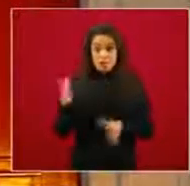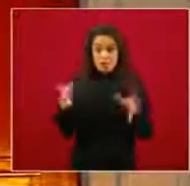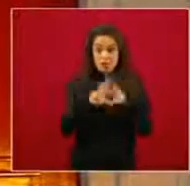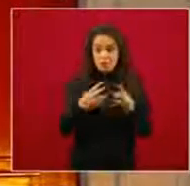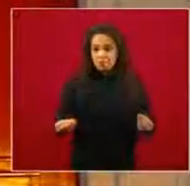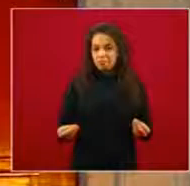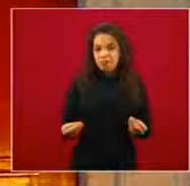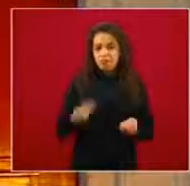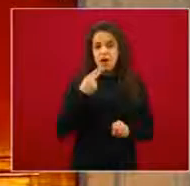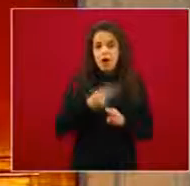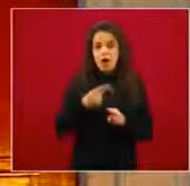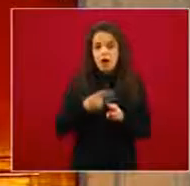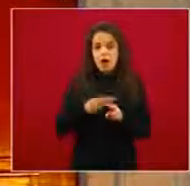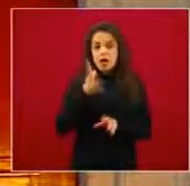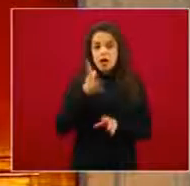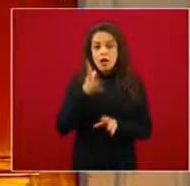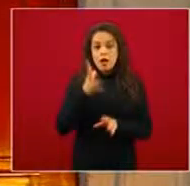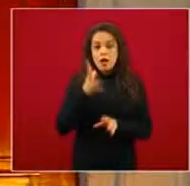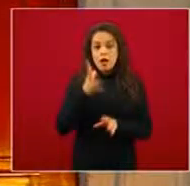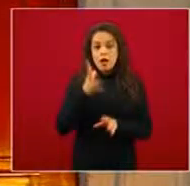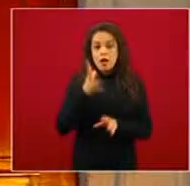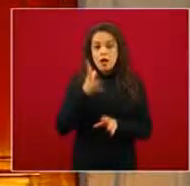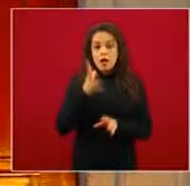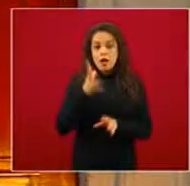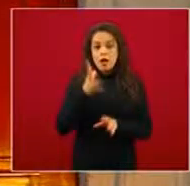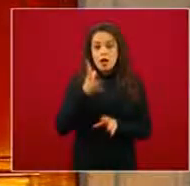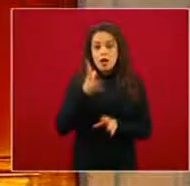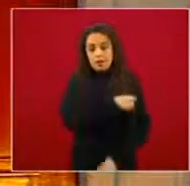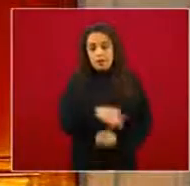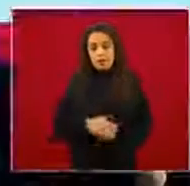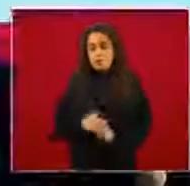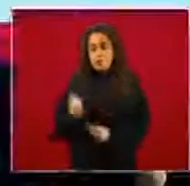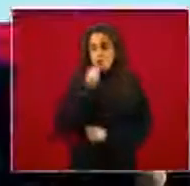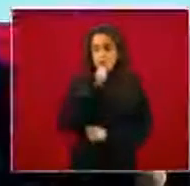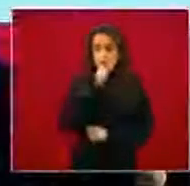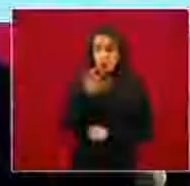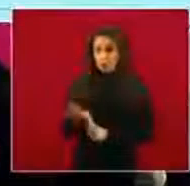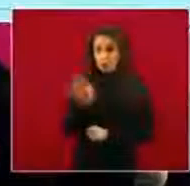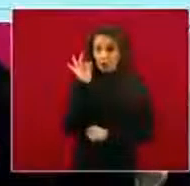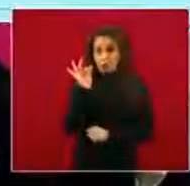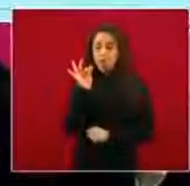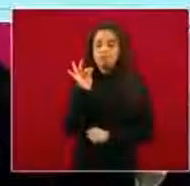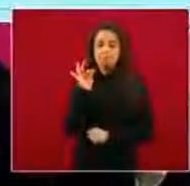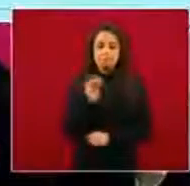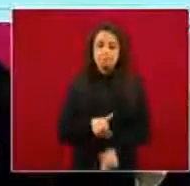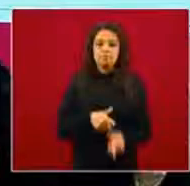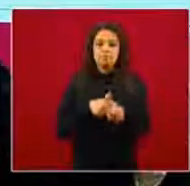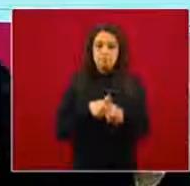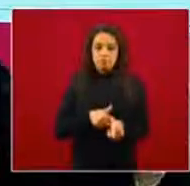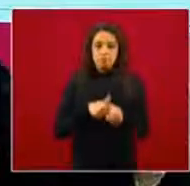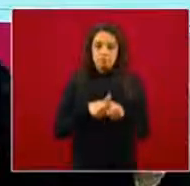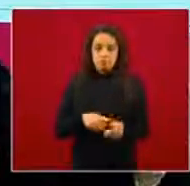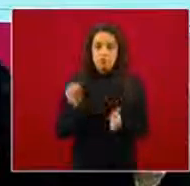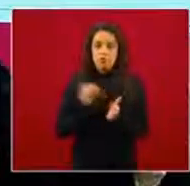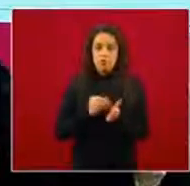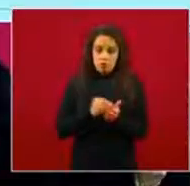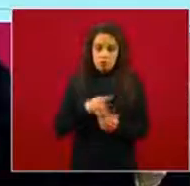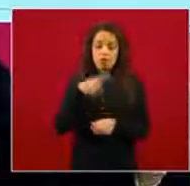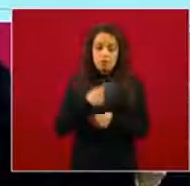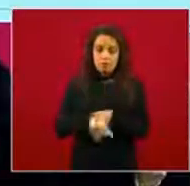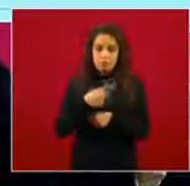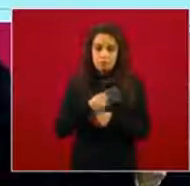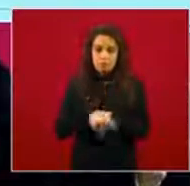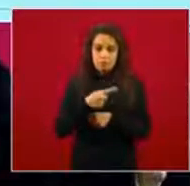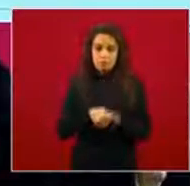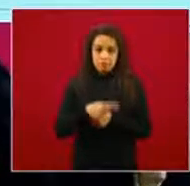out of this problem until a vaccine is implemented. Until then, we